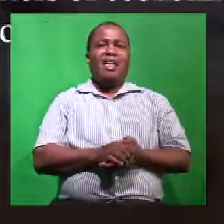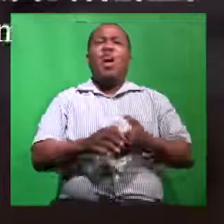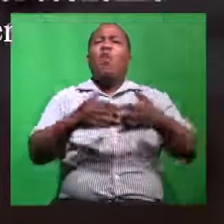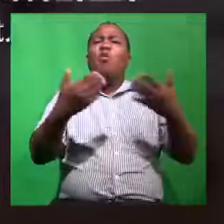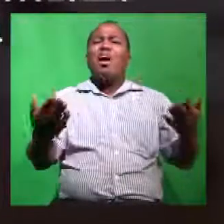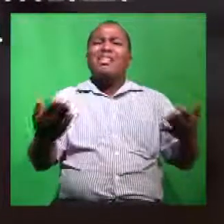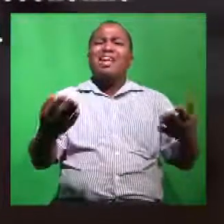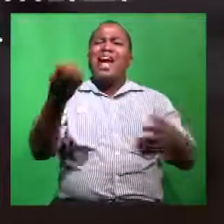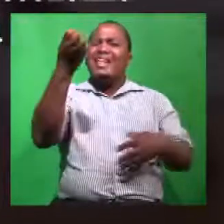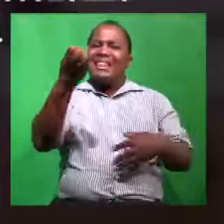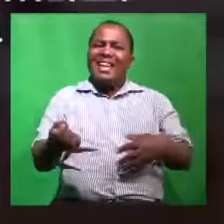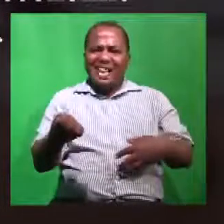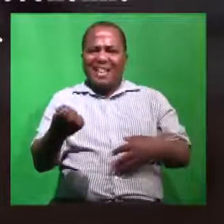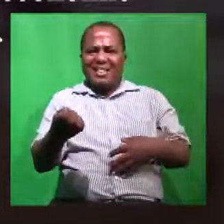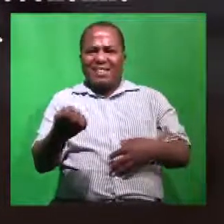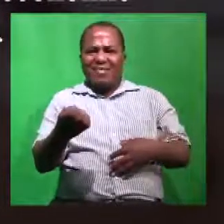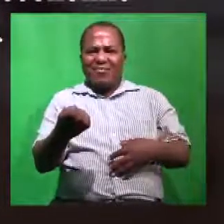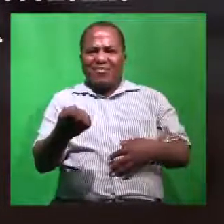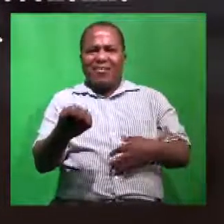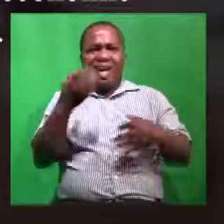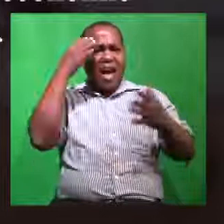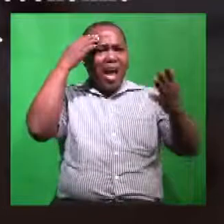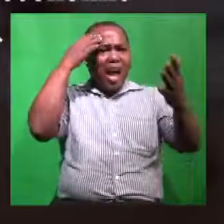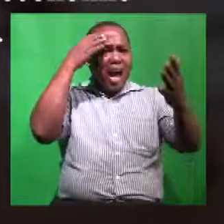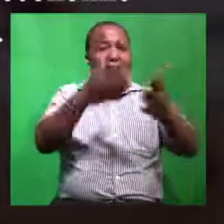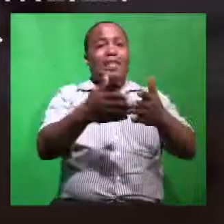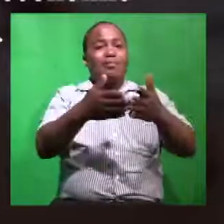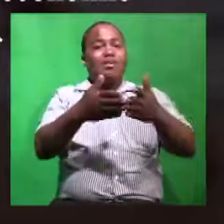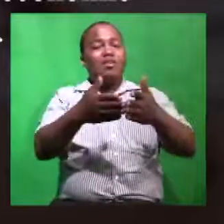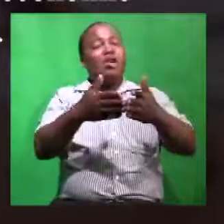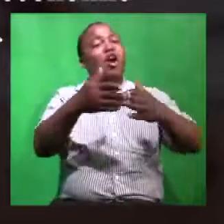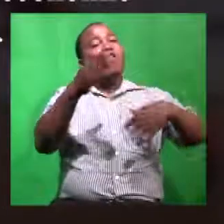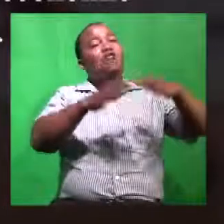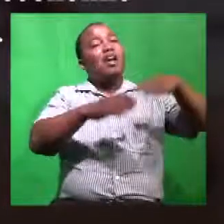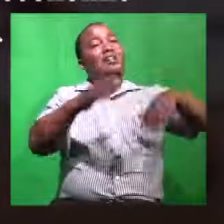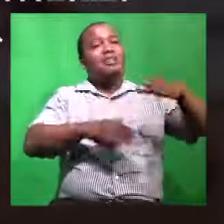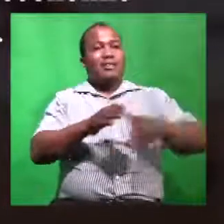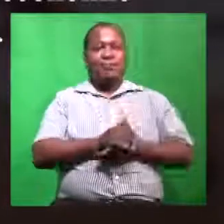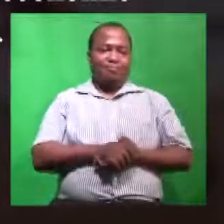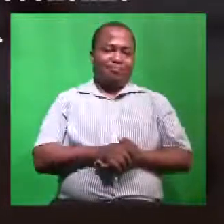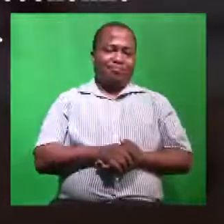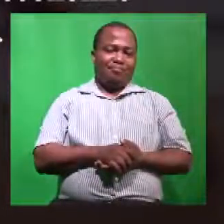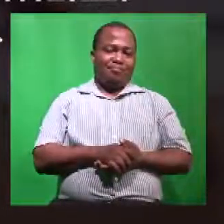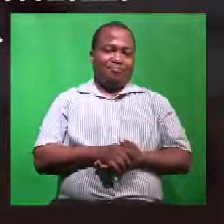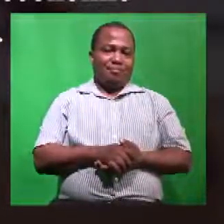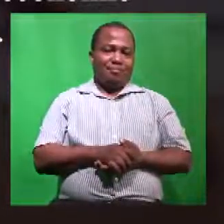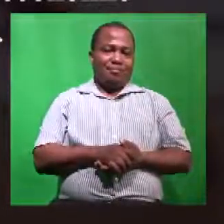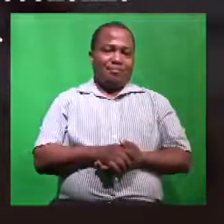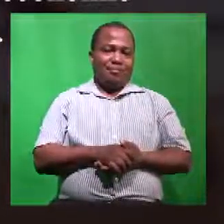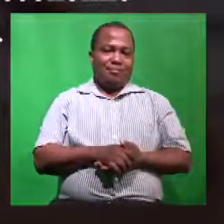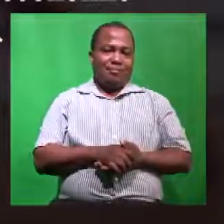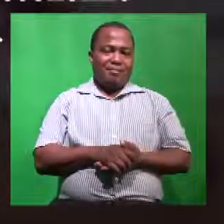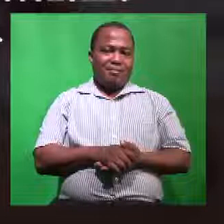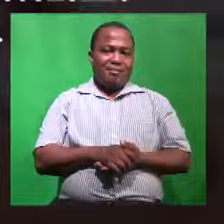the negative aspects of culture. What are the negative aspects of culture, cultural values? You see,